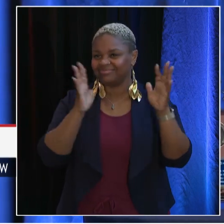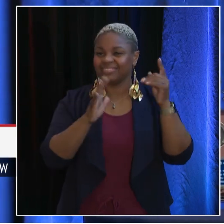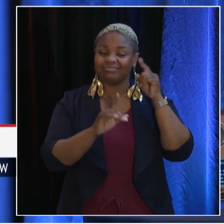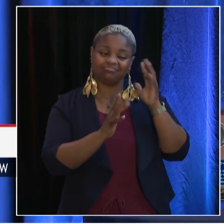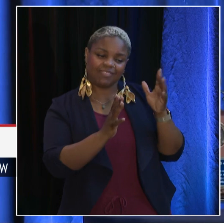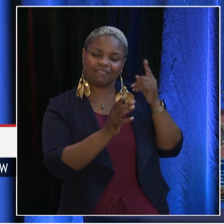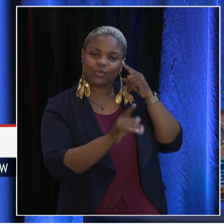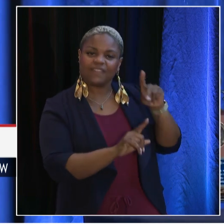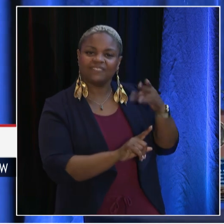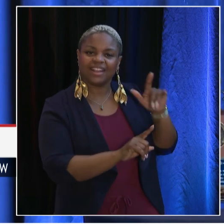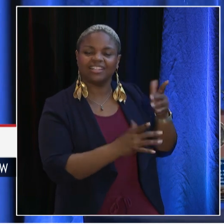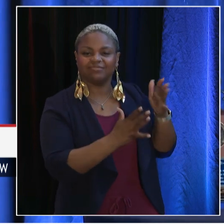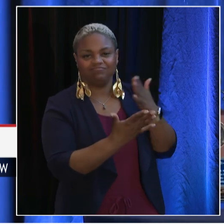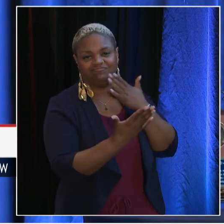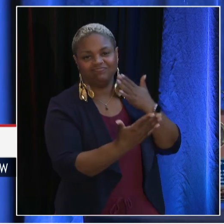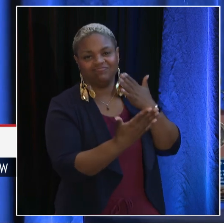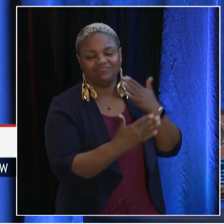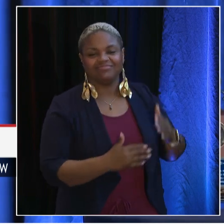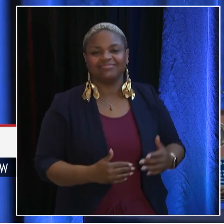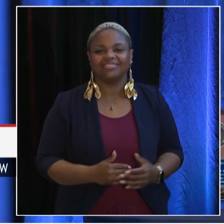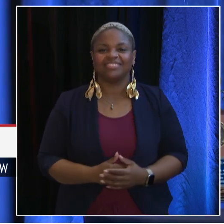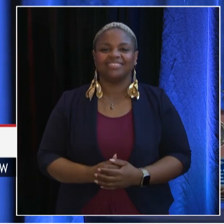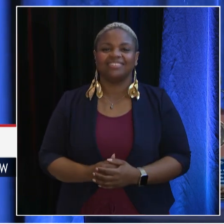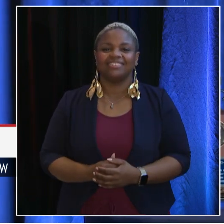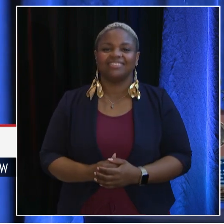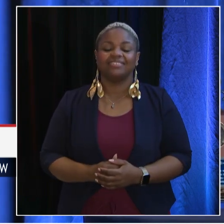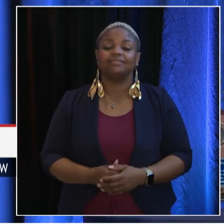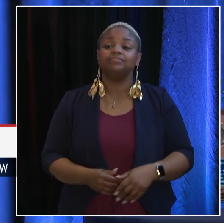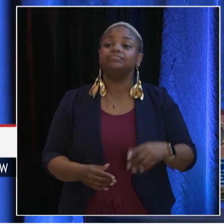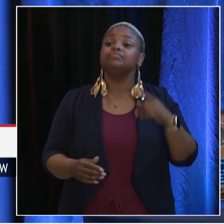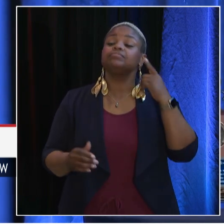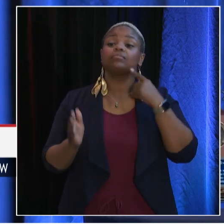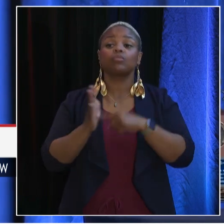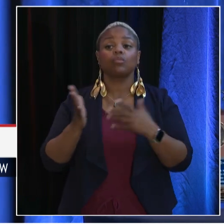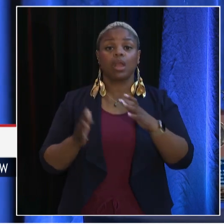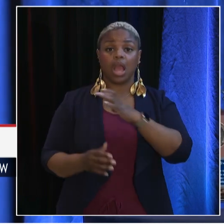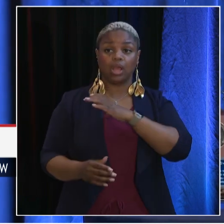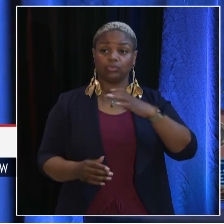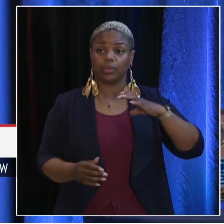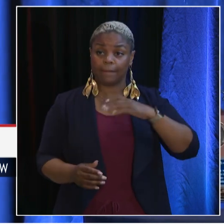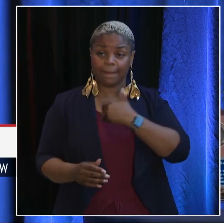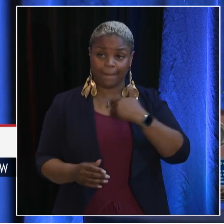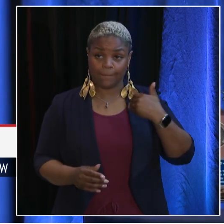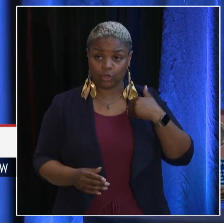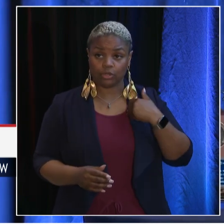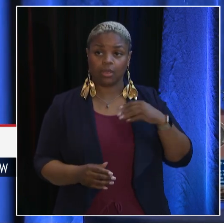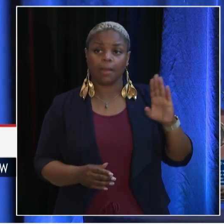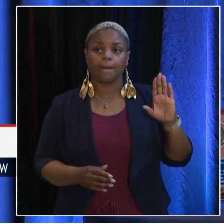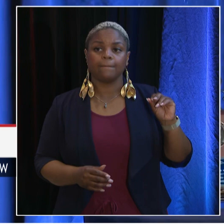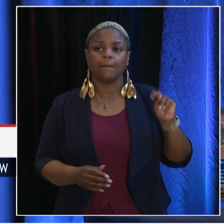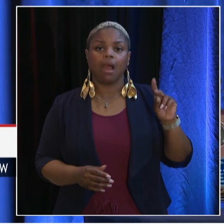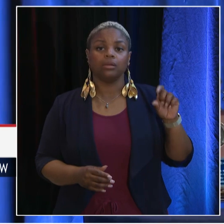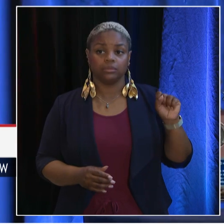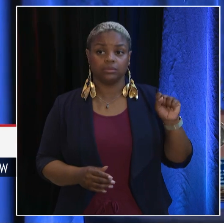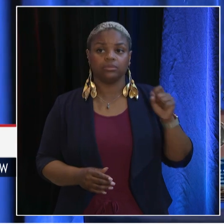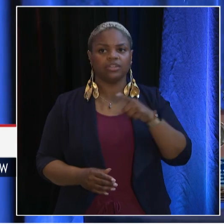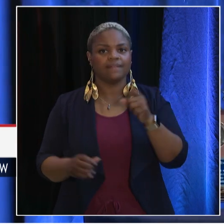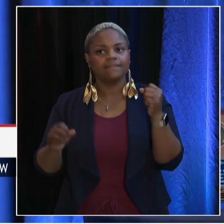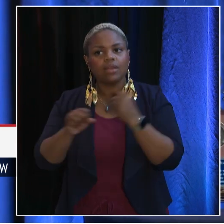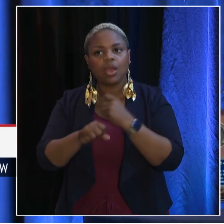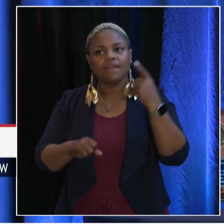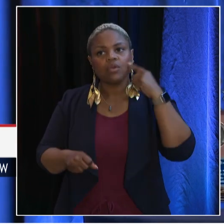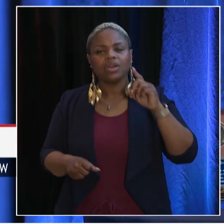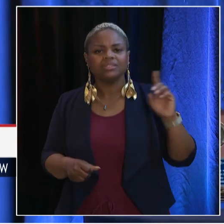I want to recognize at-large council member Anita Bonds, a fighter for democracy for a lot of years.